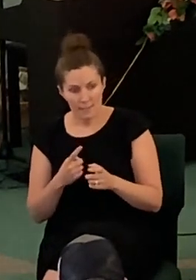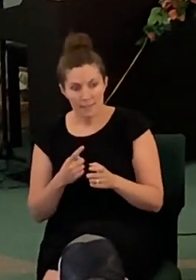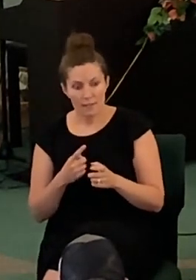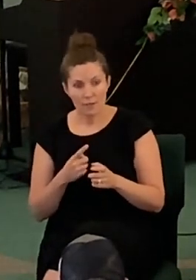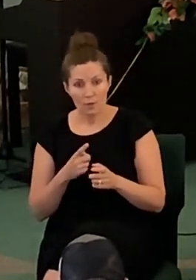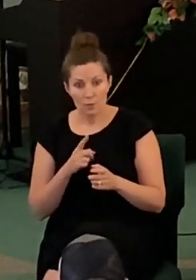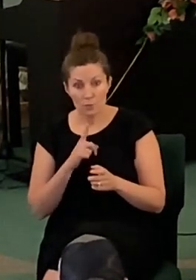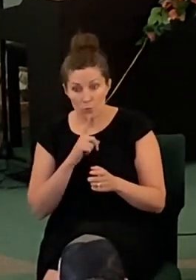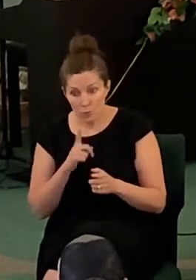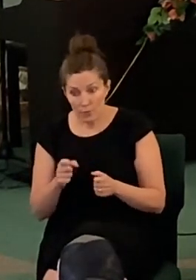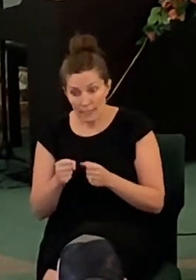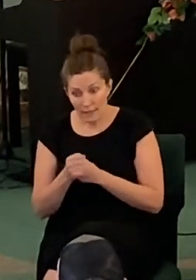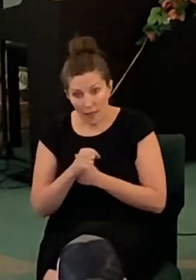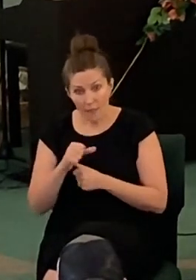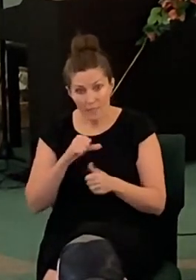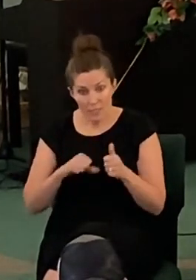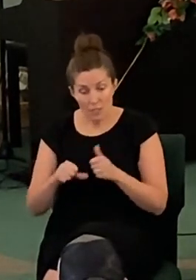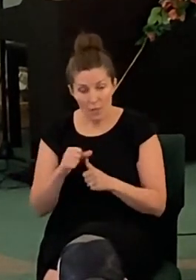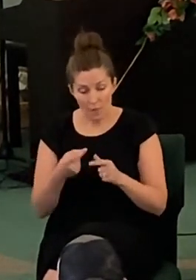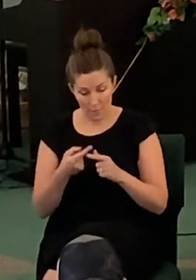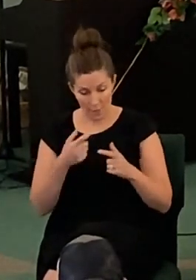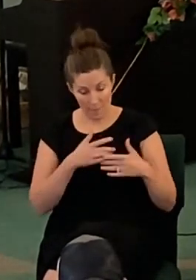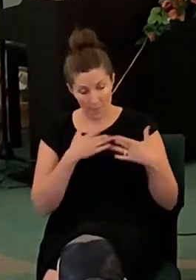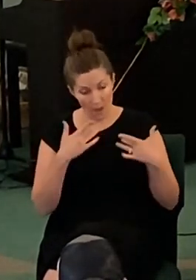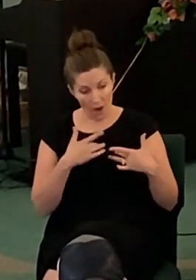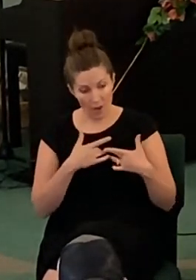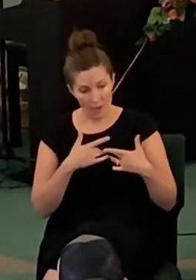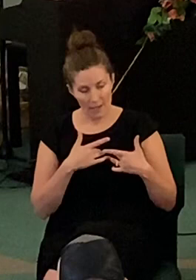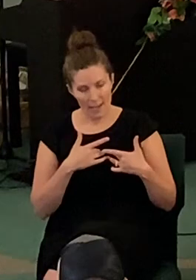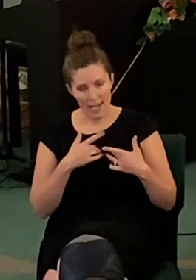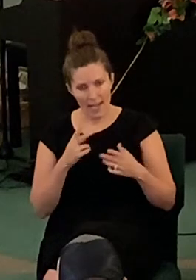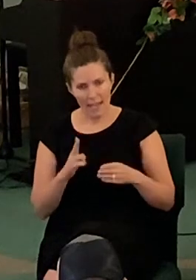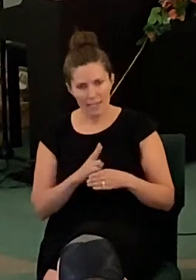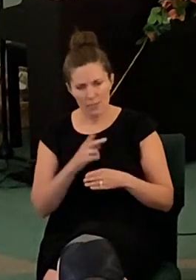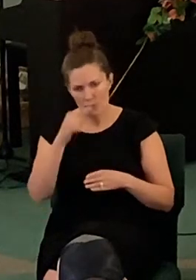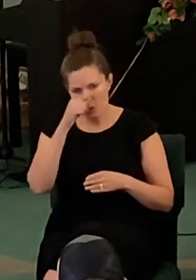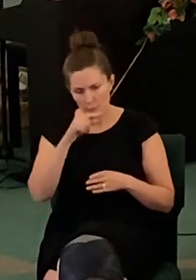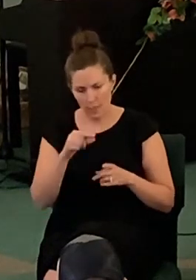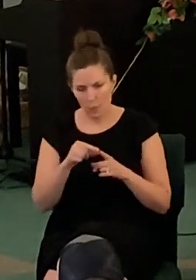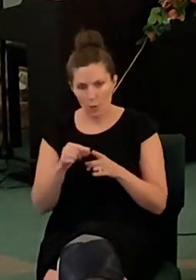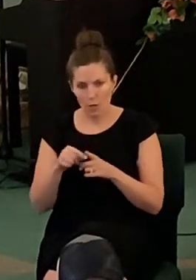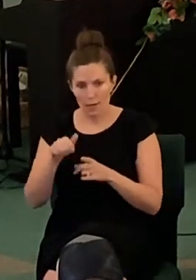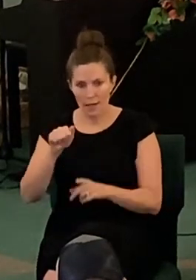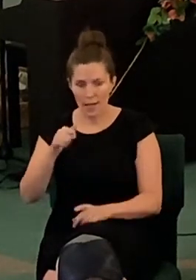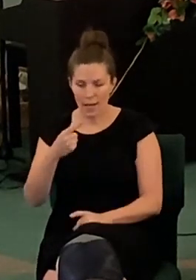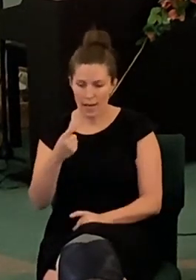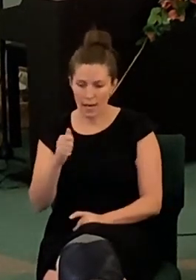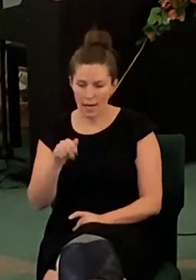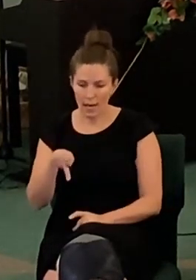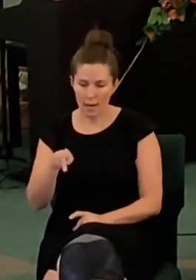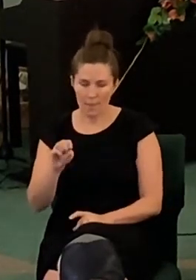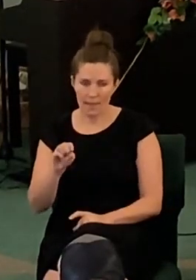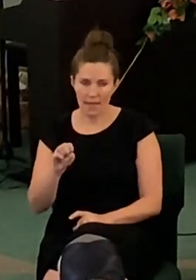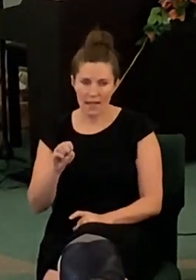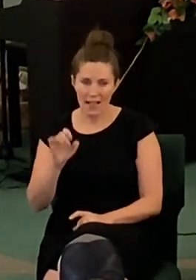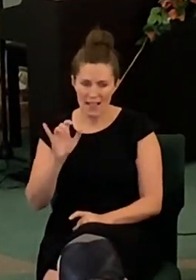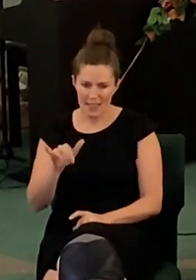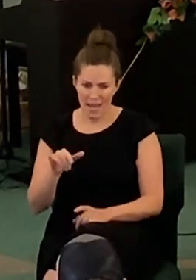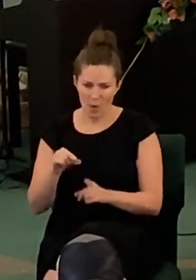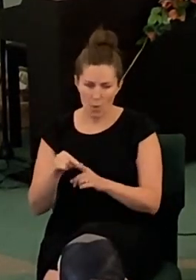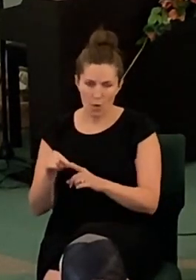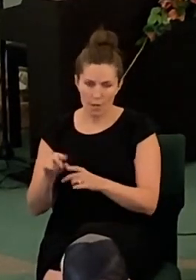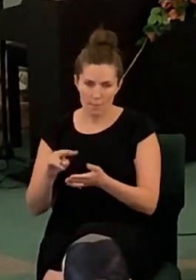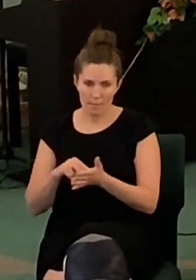from the heart. And there he uses agape love, which is a sacrificial, intentional,